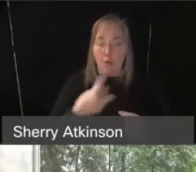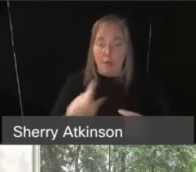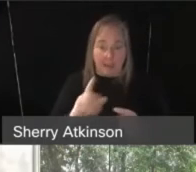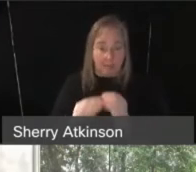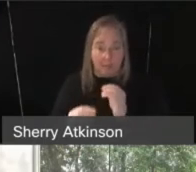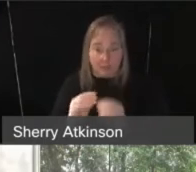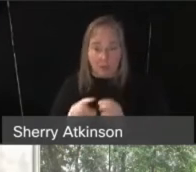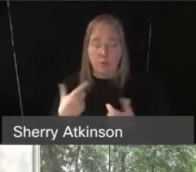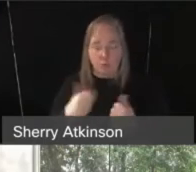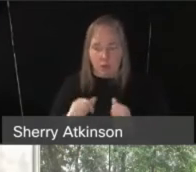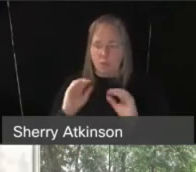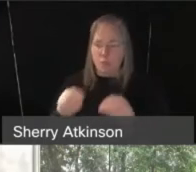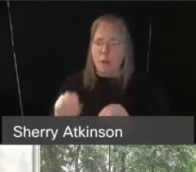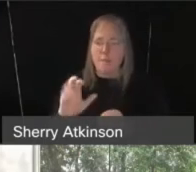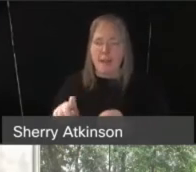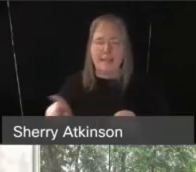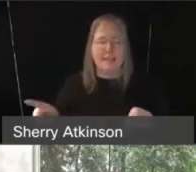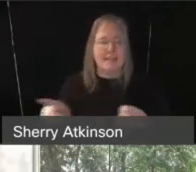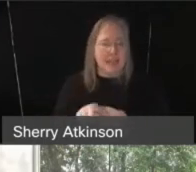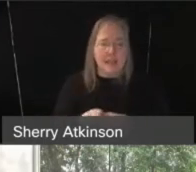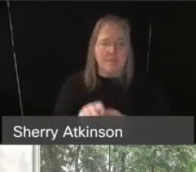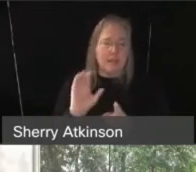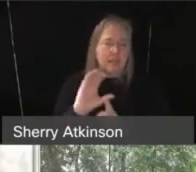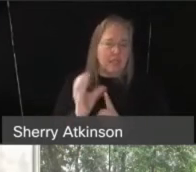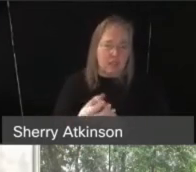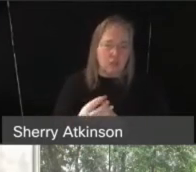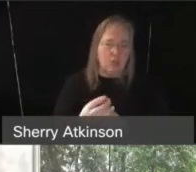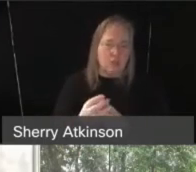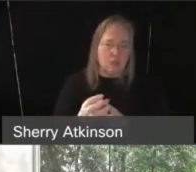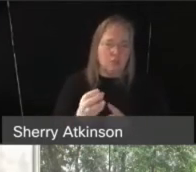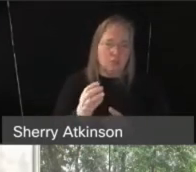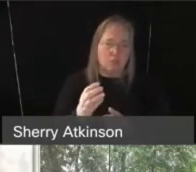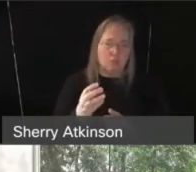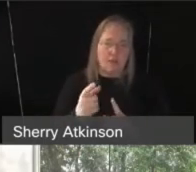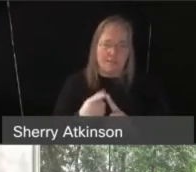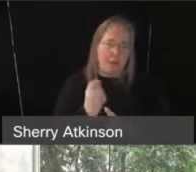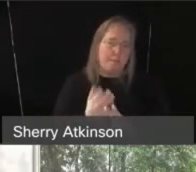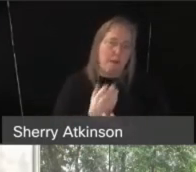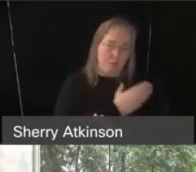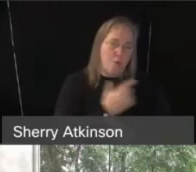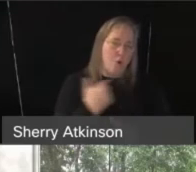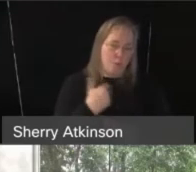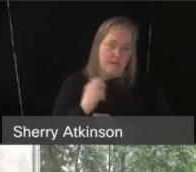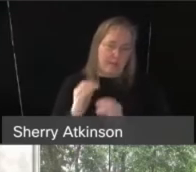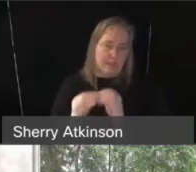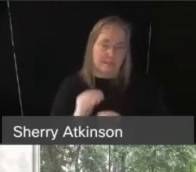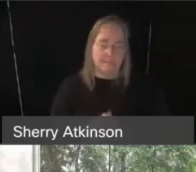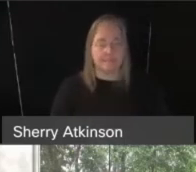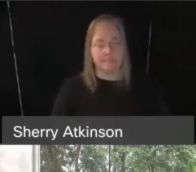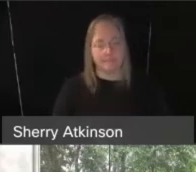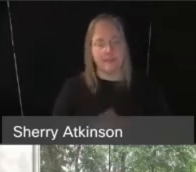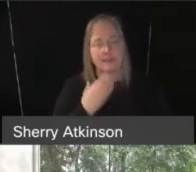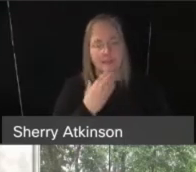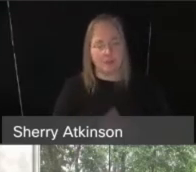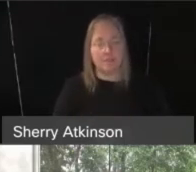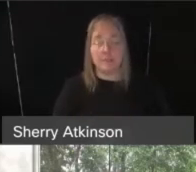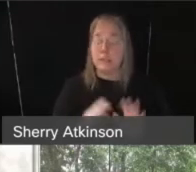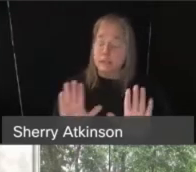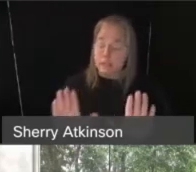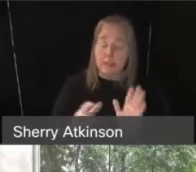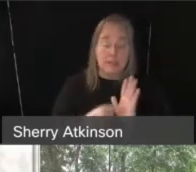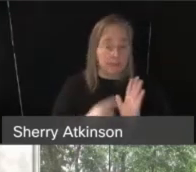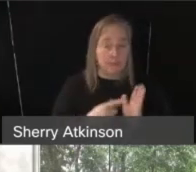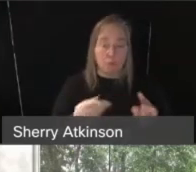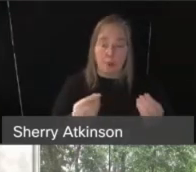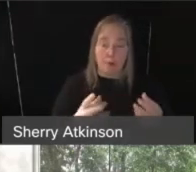to put it back in the same condition that the area is prior to us going in to do the repairs. Thank you. Sometimes property owners